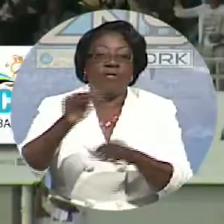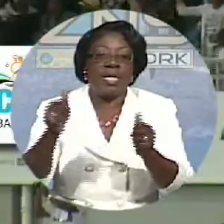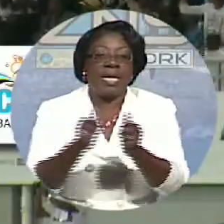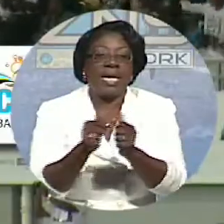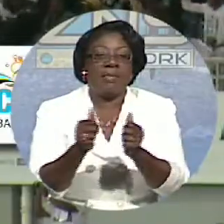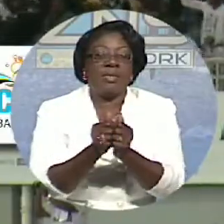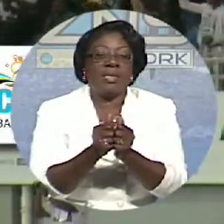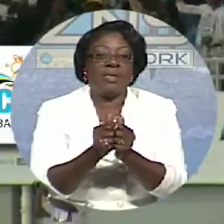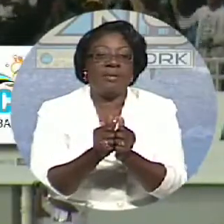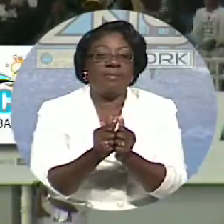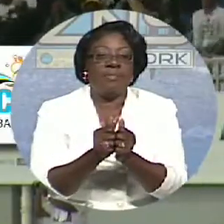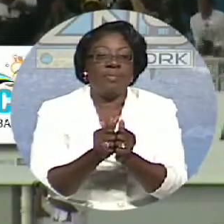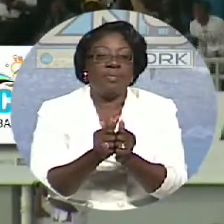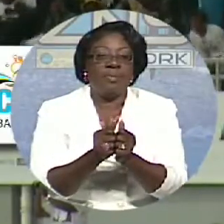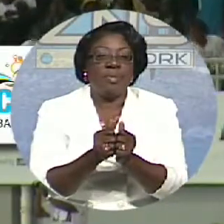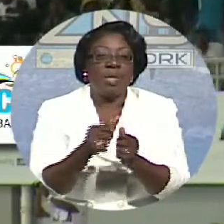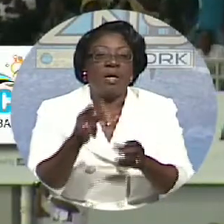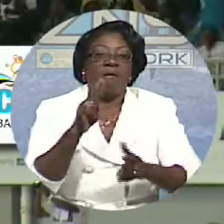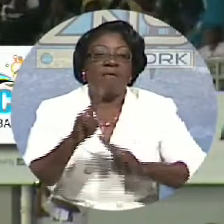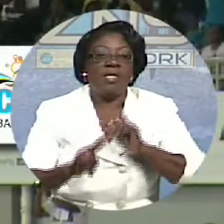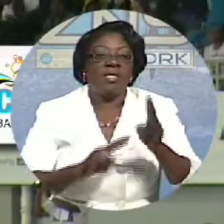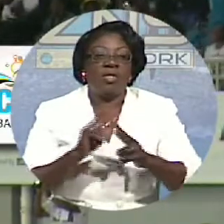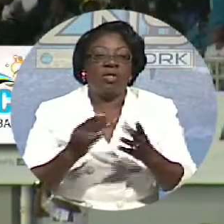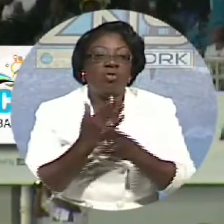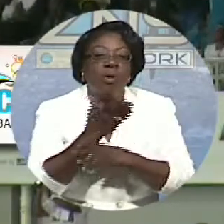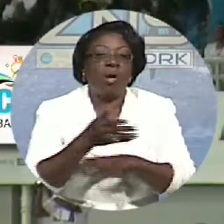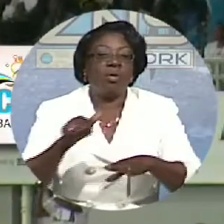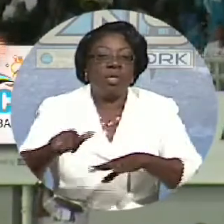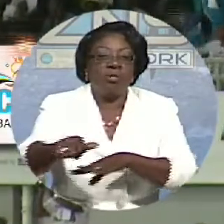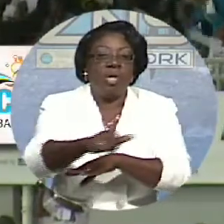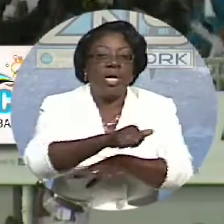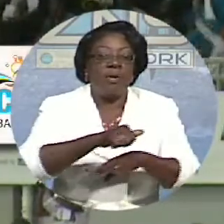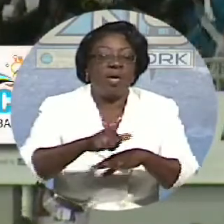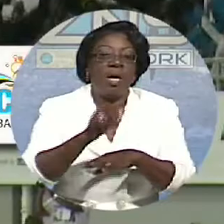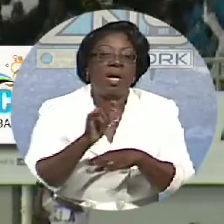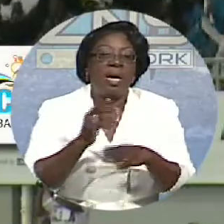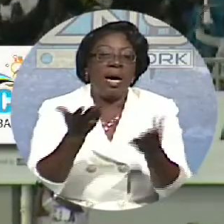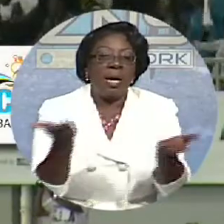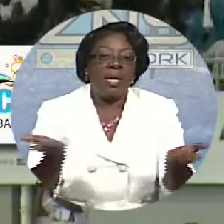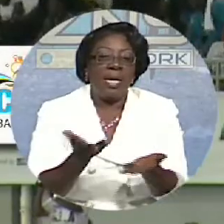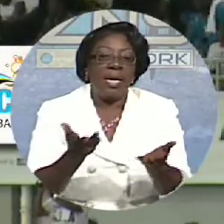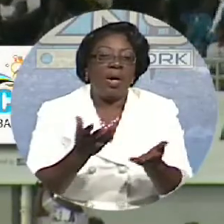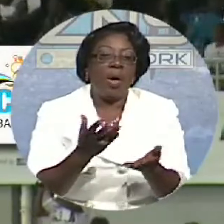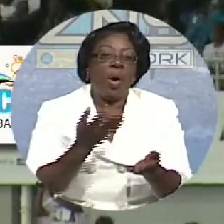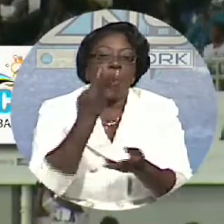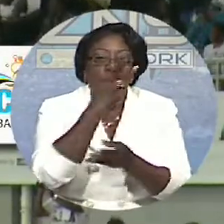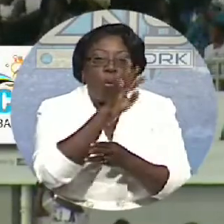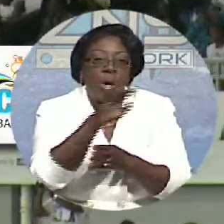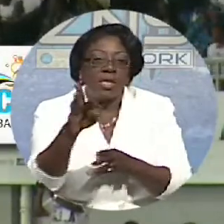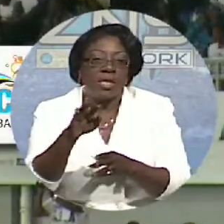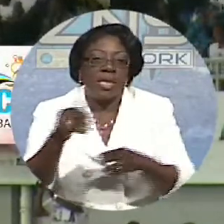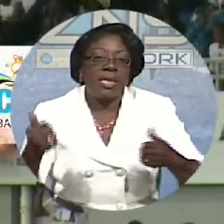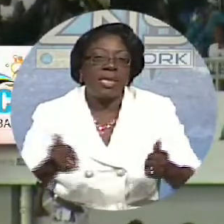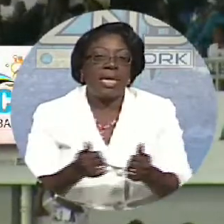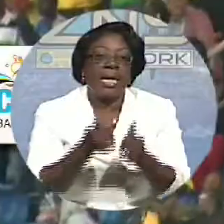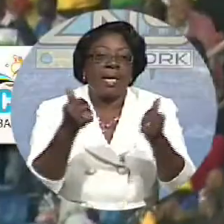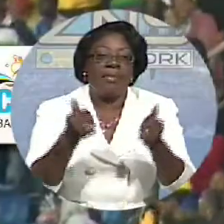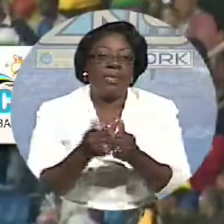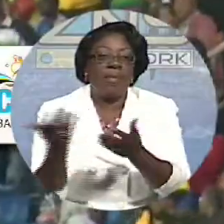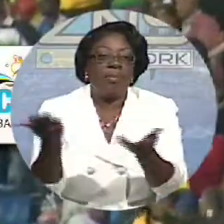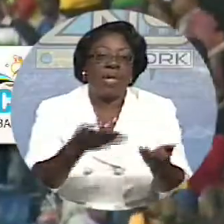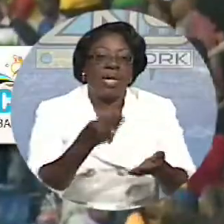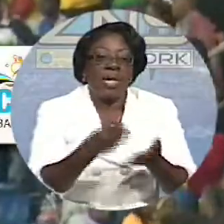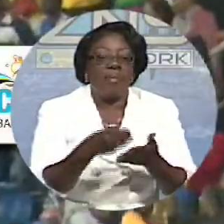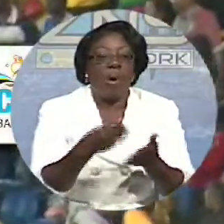Thomas A. Robinson Stadium. Visitors from throughout the region are in town watching the track and field meet and bringing a boost to the economy